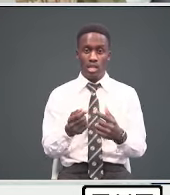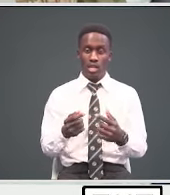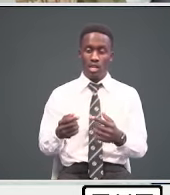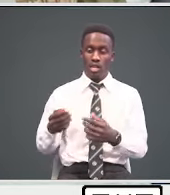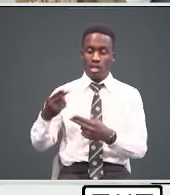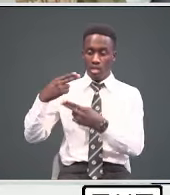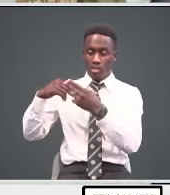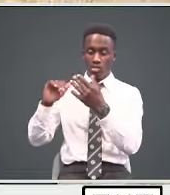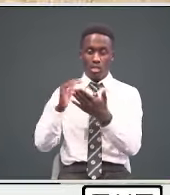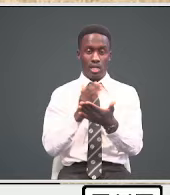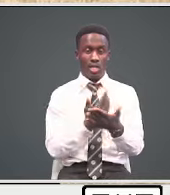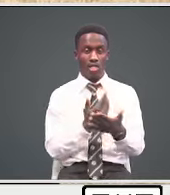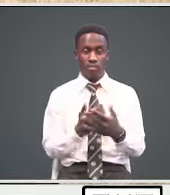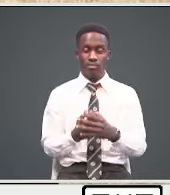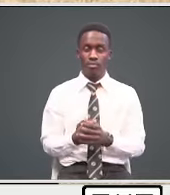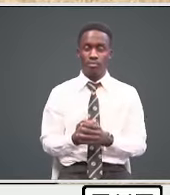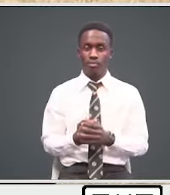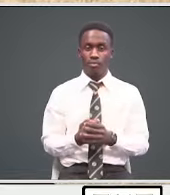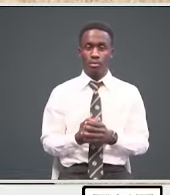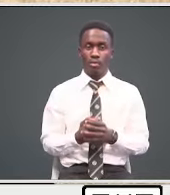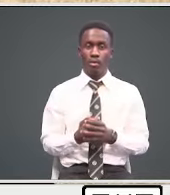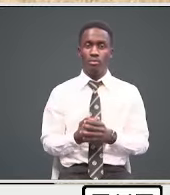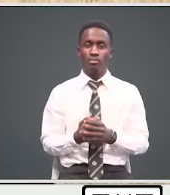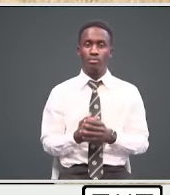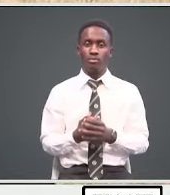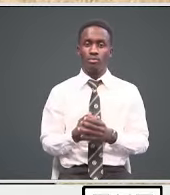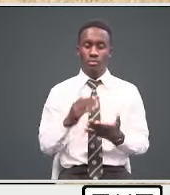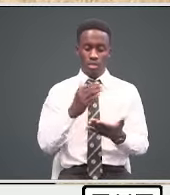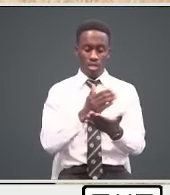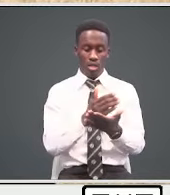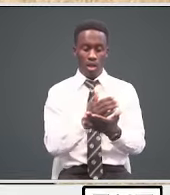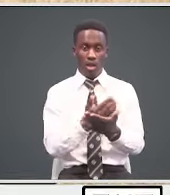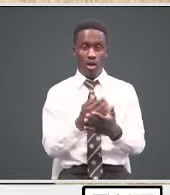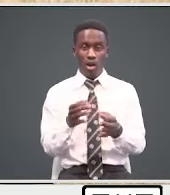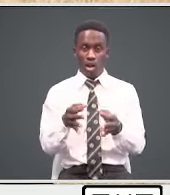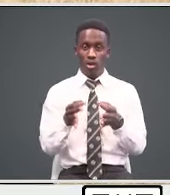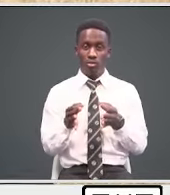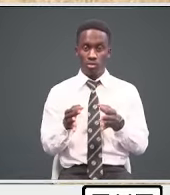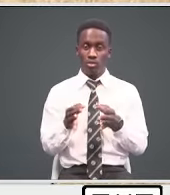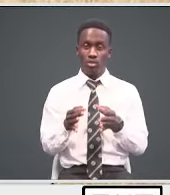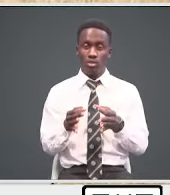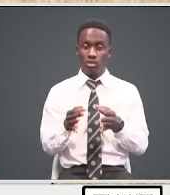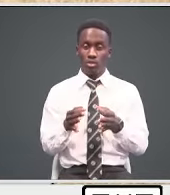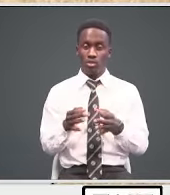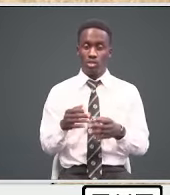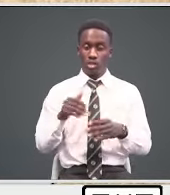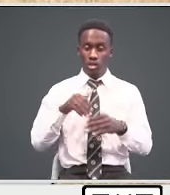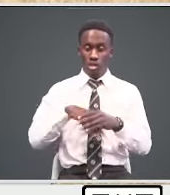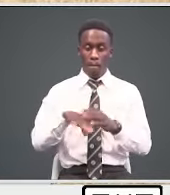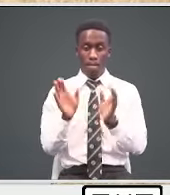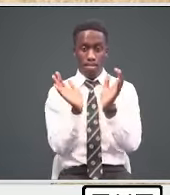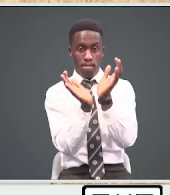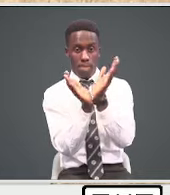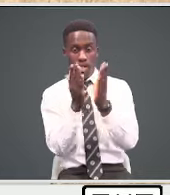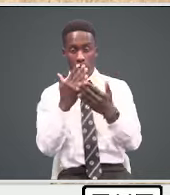trace. Overdrawing of accounts was done at the branch level, whereby a cashier will